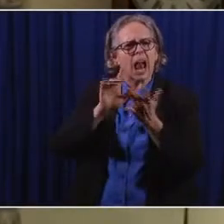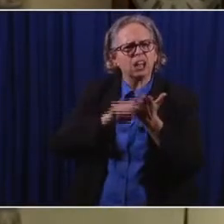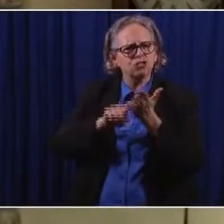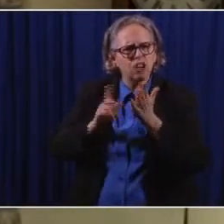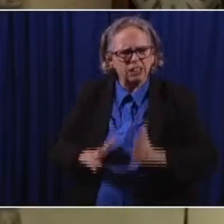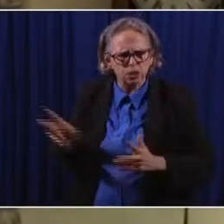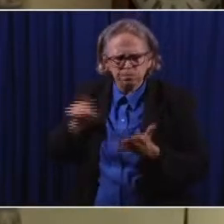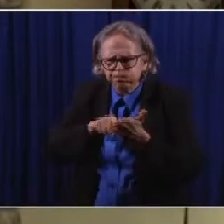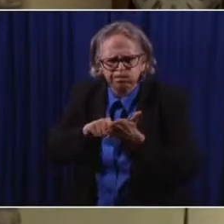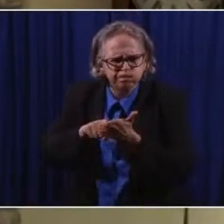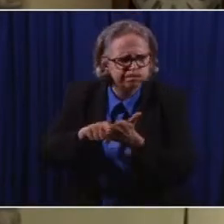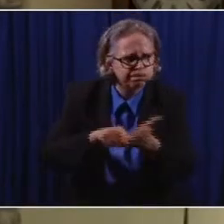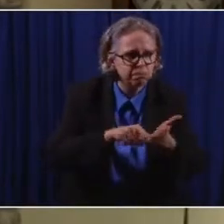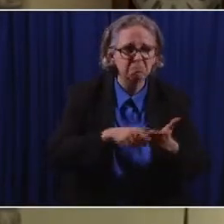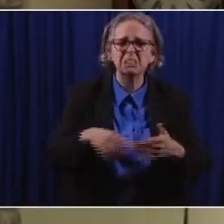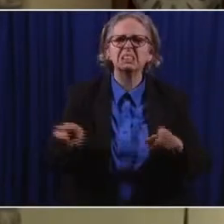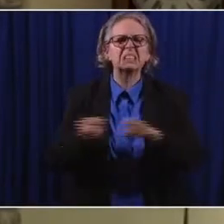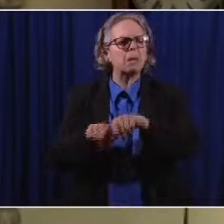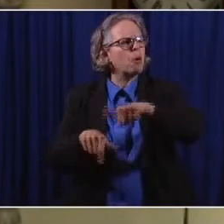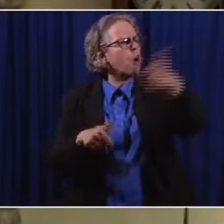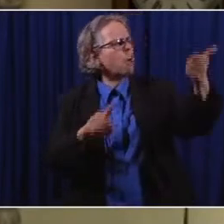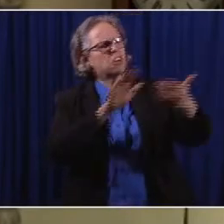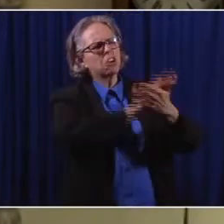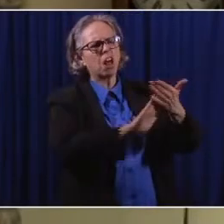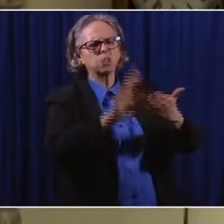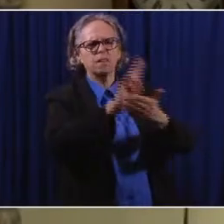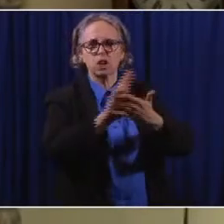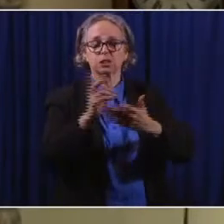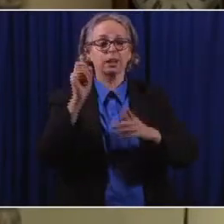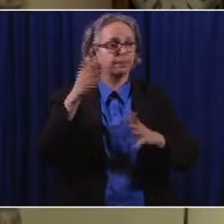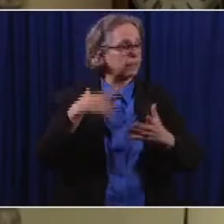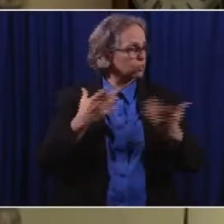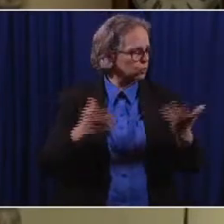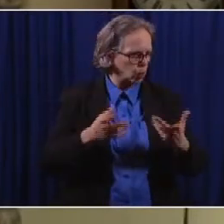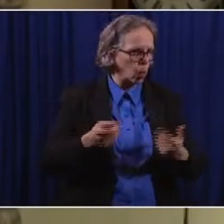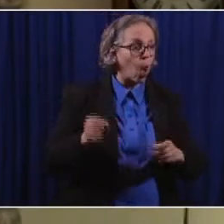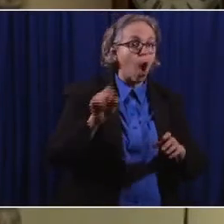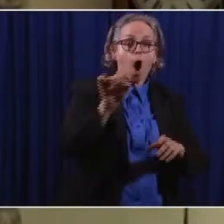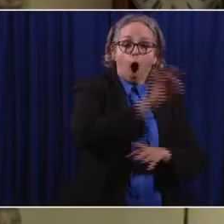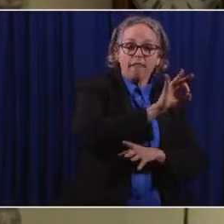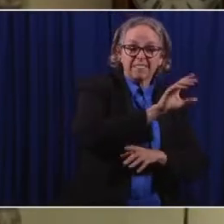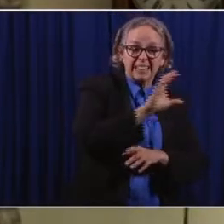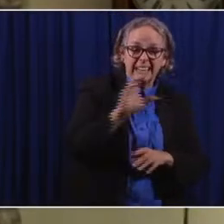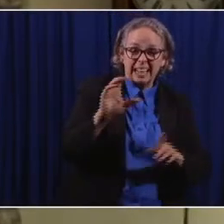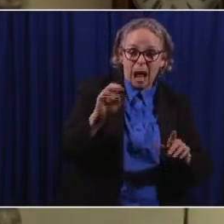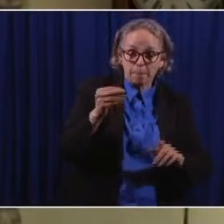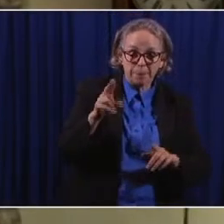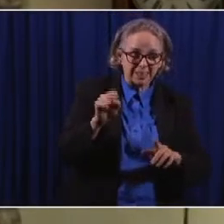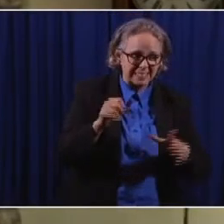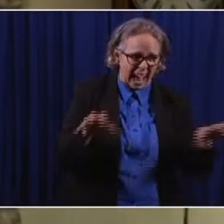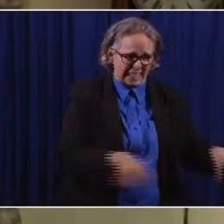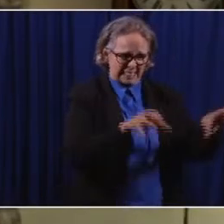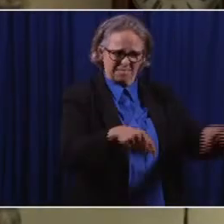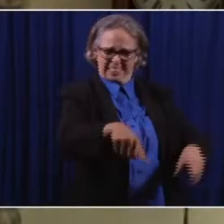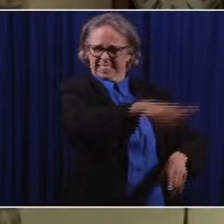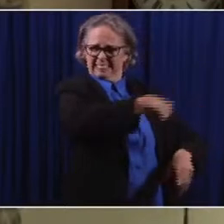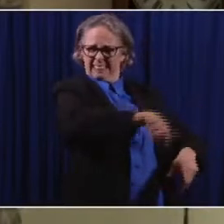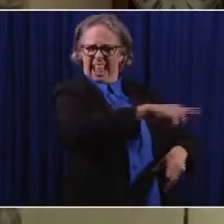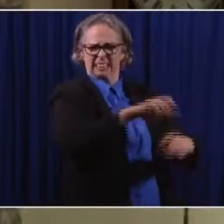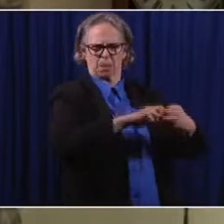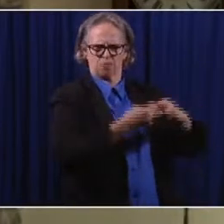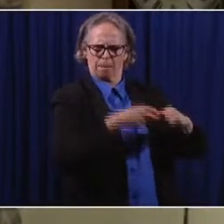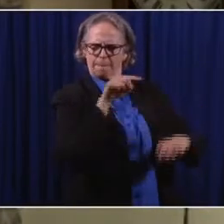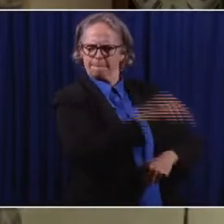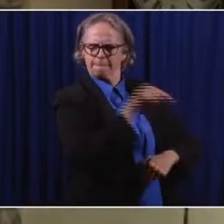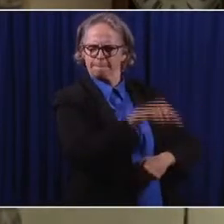and off-campus activity. And so we worry about that as well. But the mayor and I talk a lot. We talked